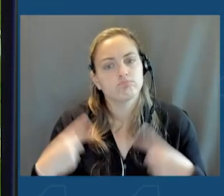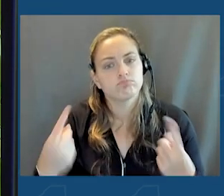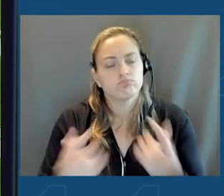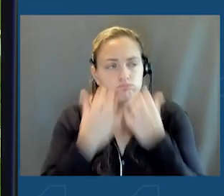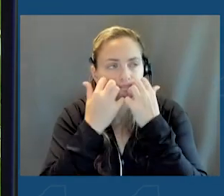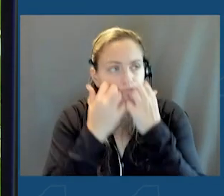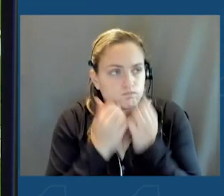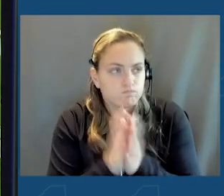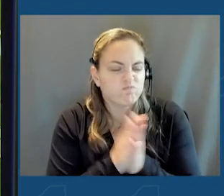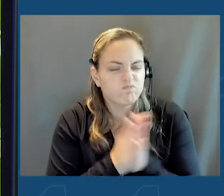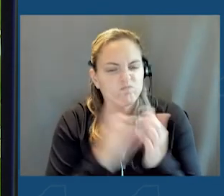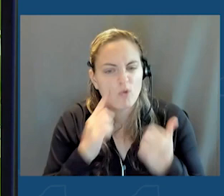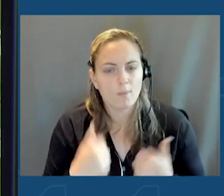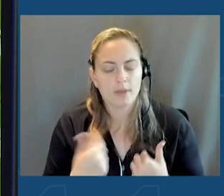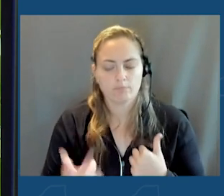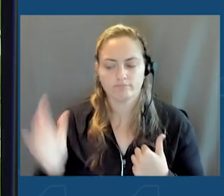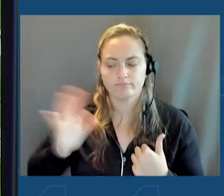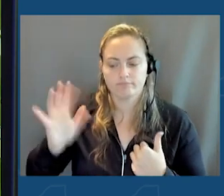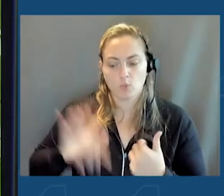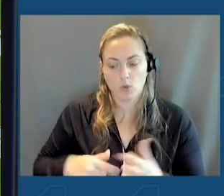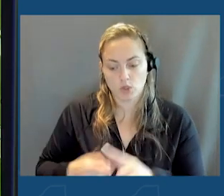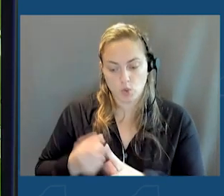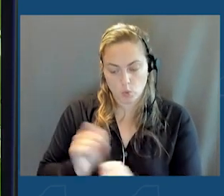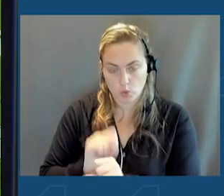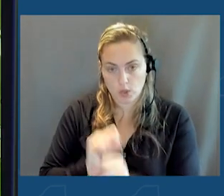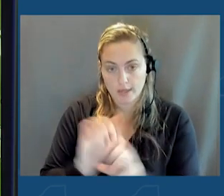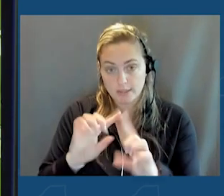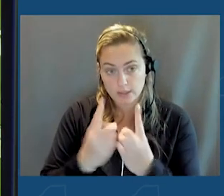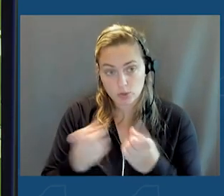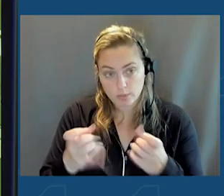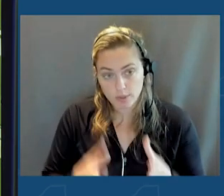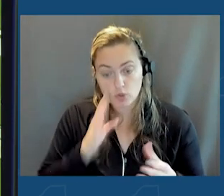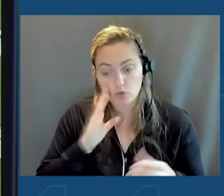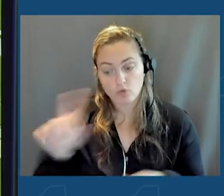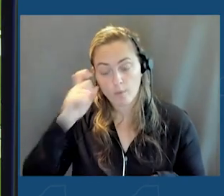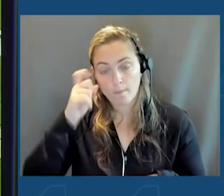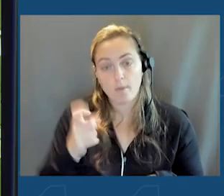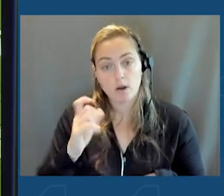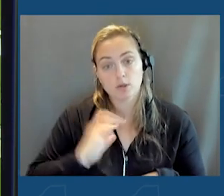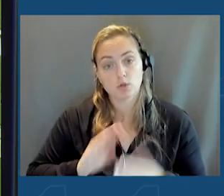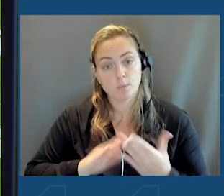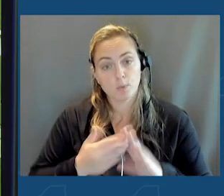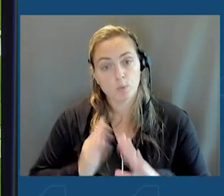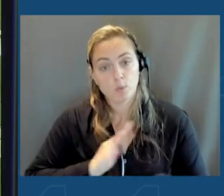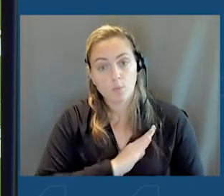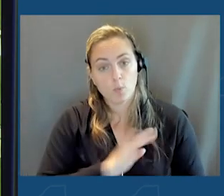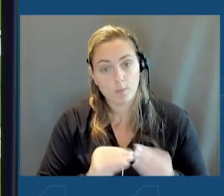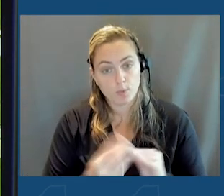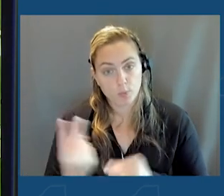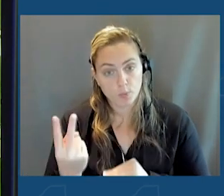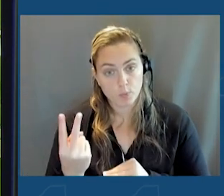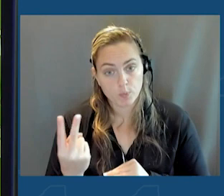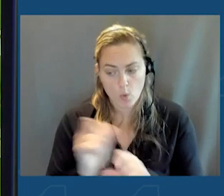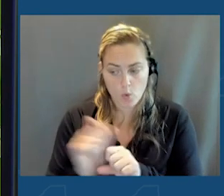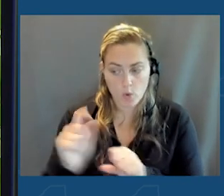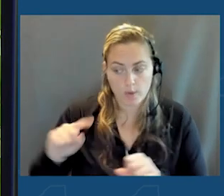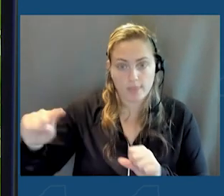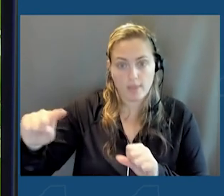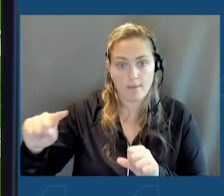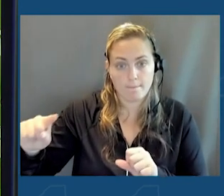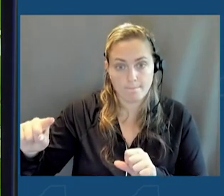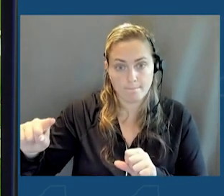me. Back when I served as the district manager for Bronx Community Board number 2, I worked with then Assemblymember Marcos